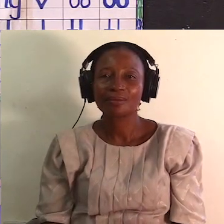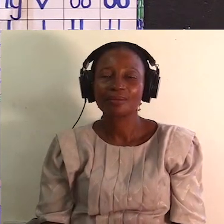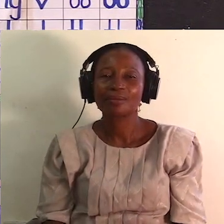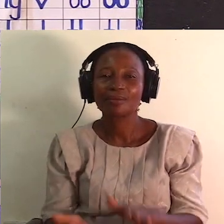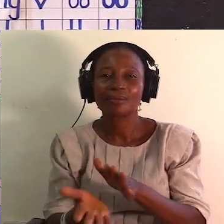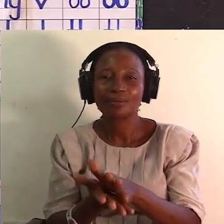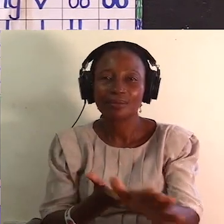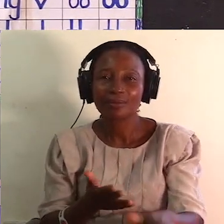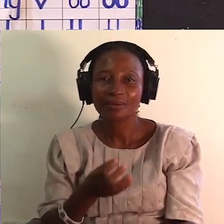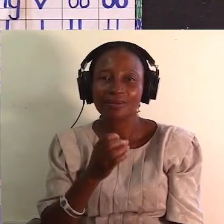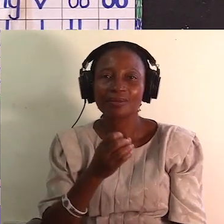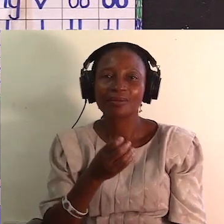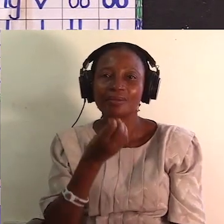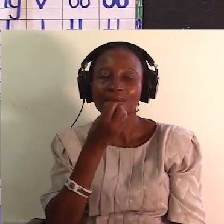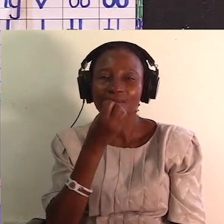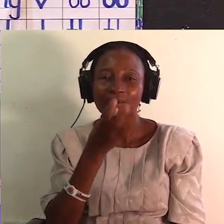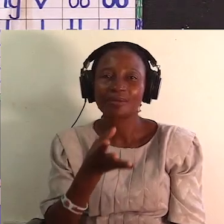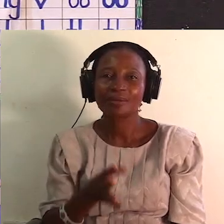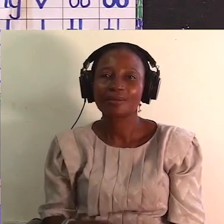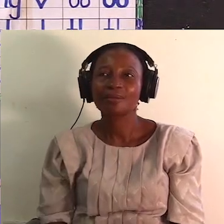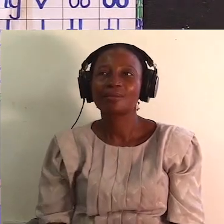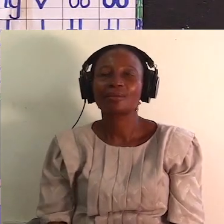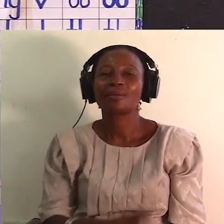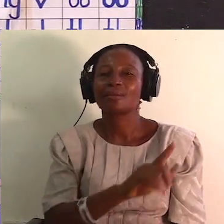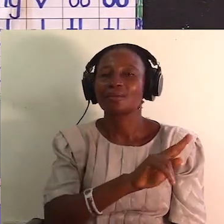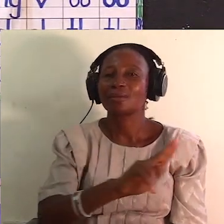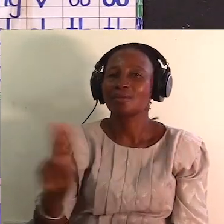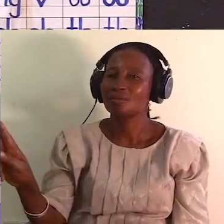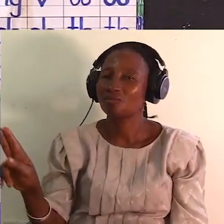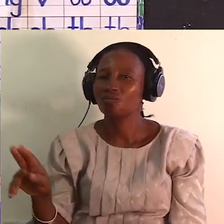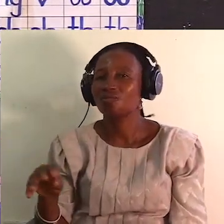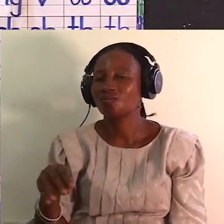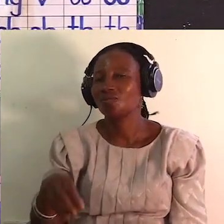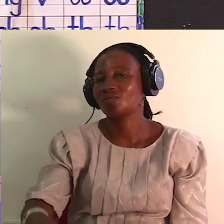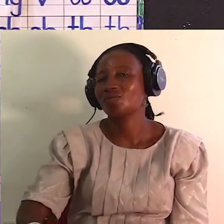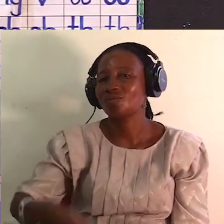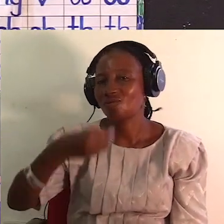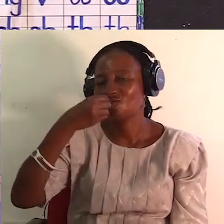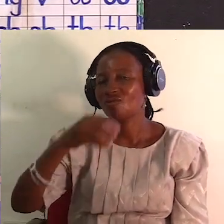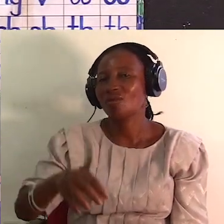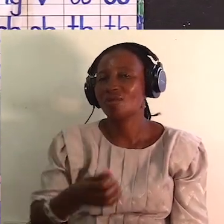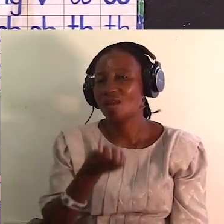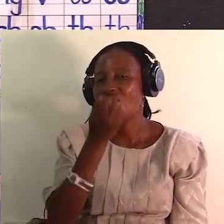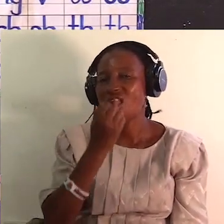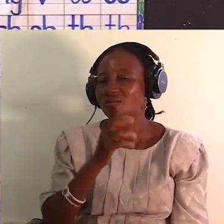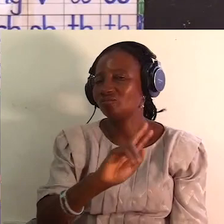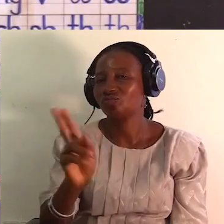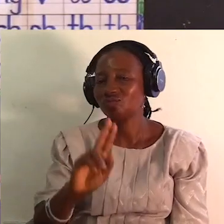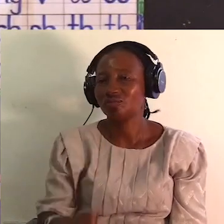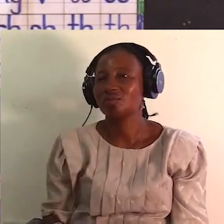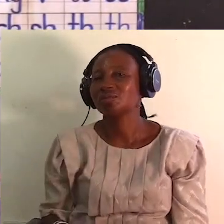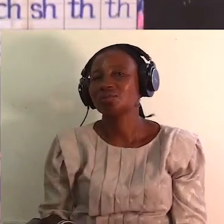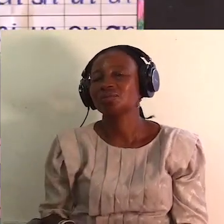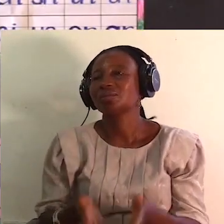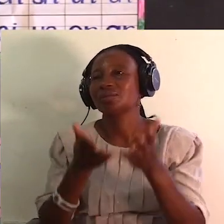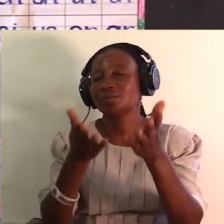as I said, there is no spoon feeding now. We'll give you the opportunity